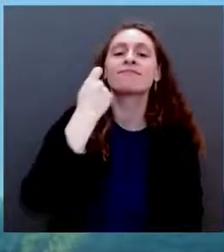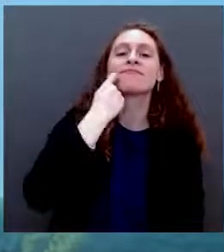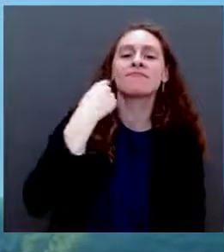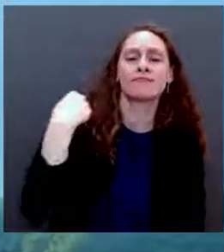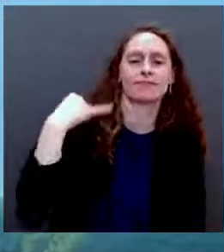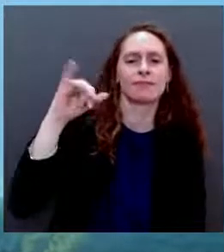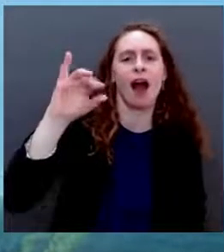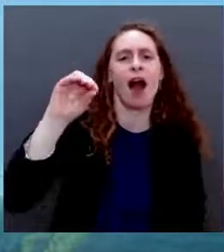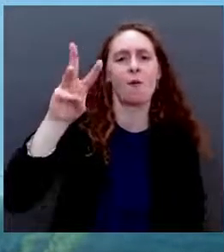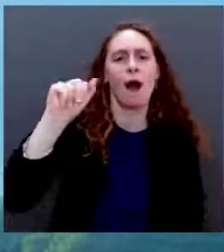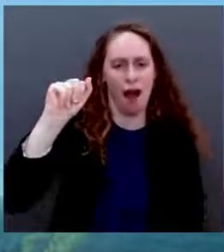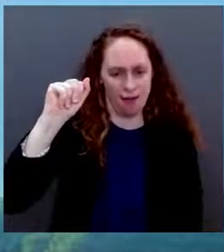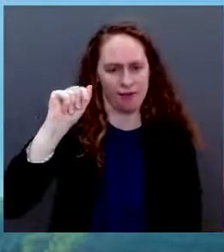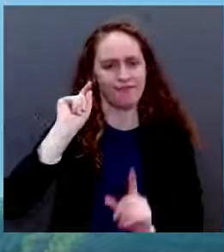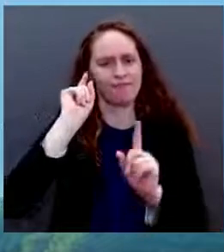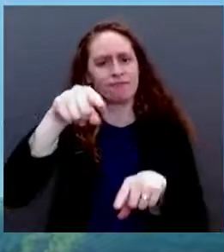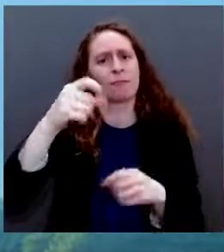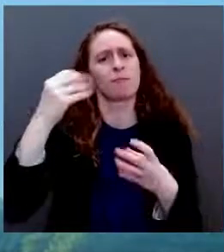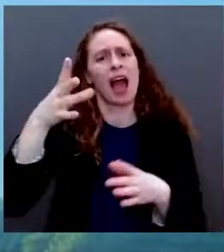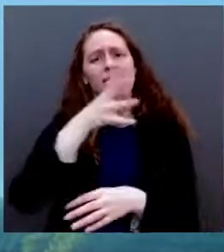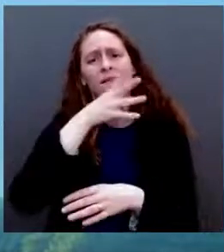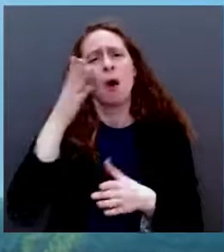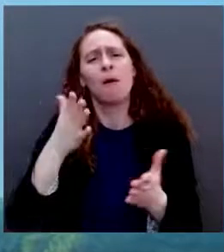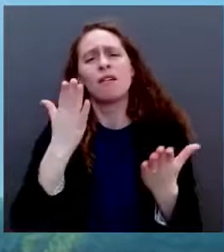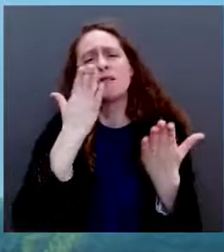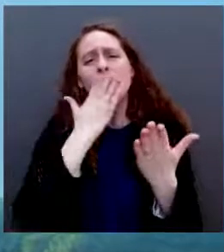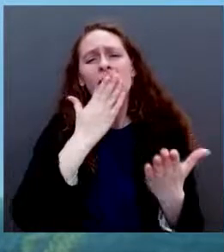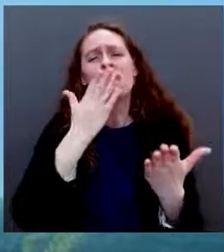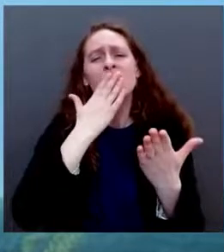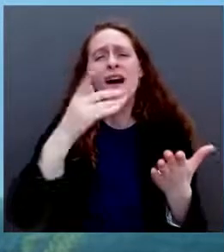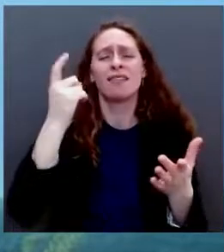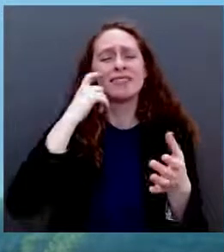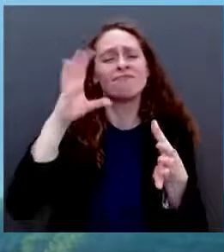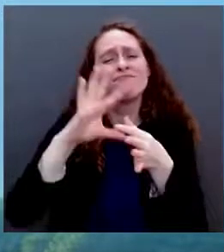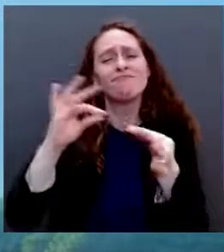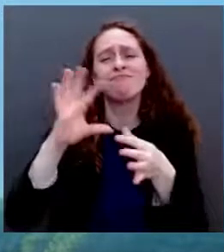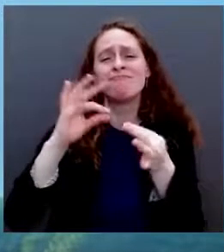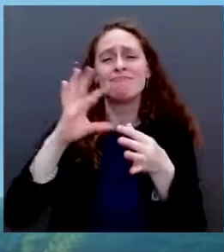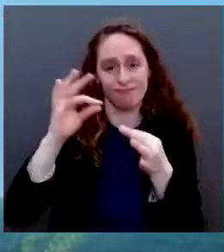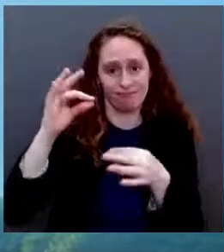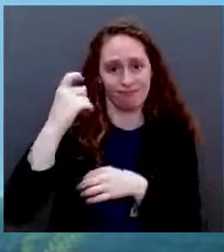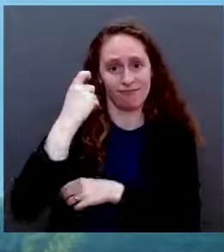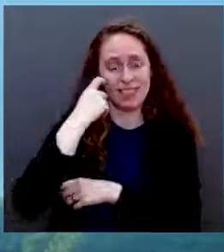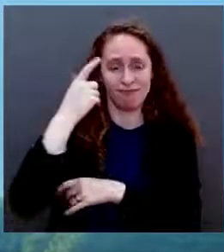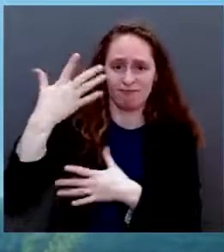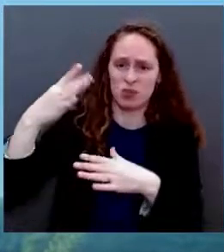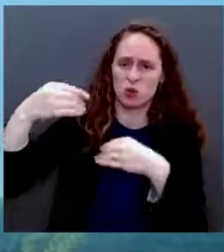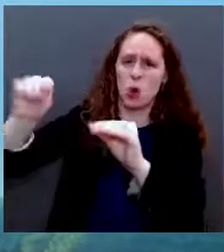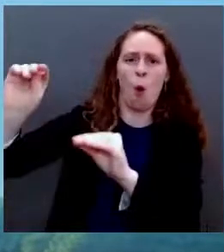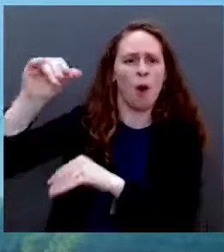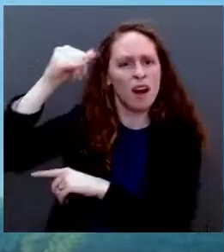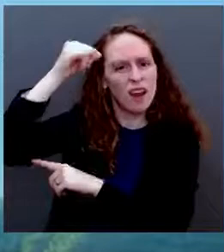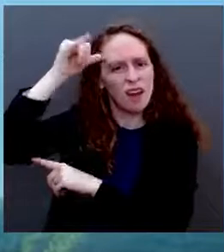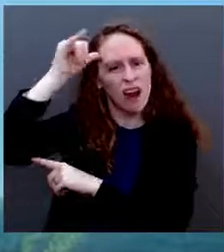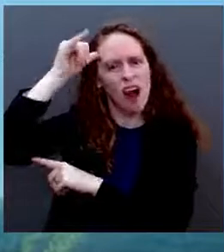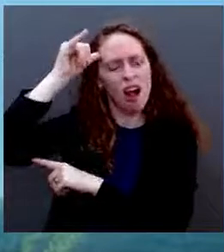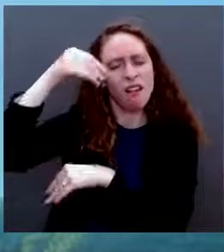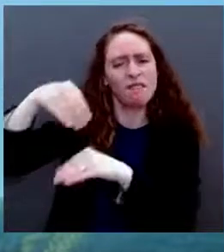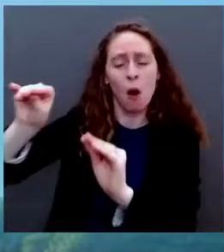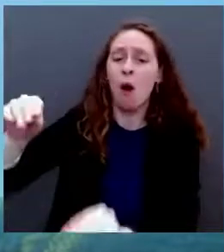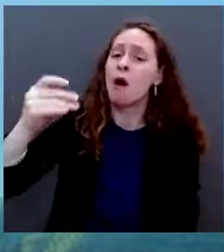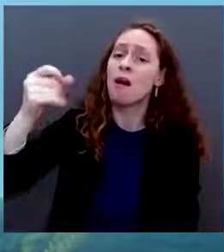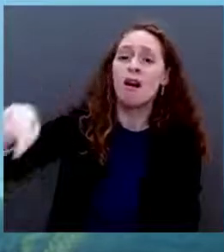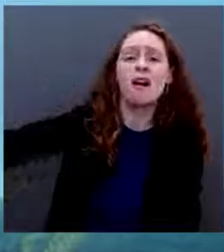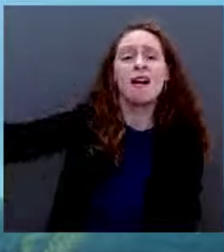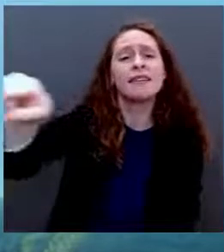cattle. And he said, this is what irritates me about this whole system. I lost $150 a head.